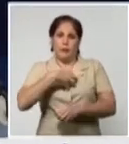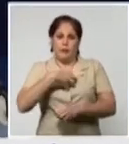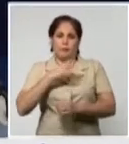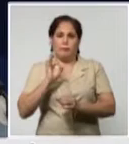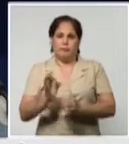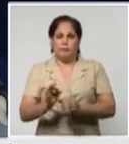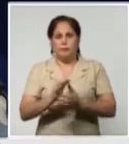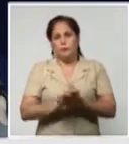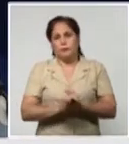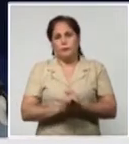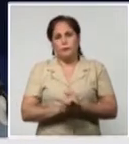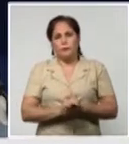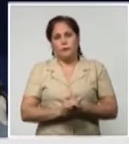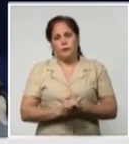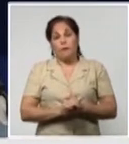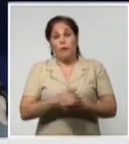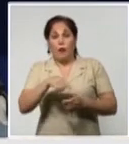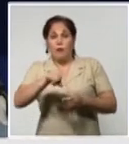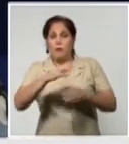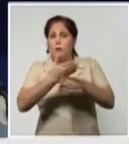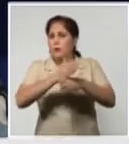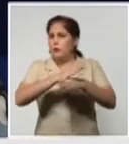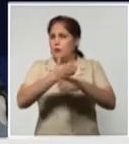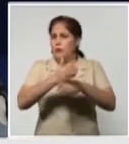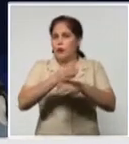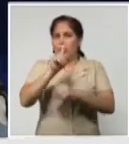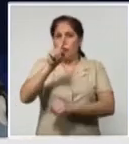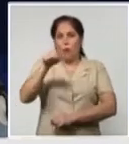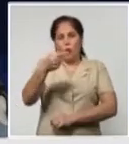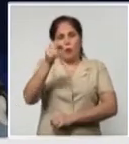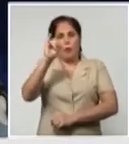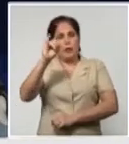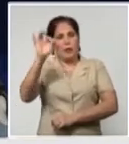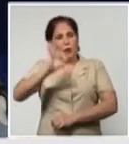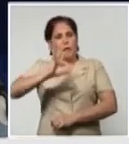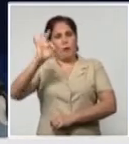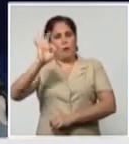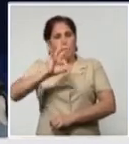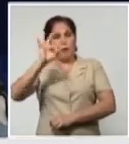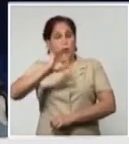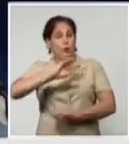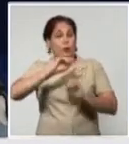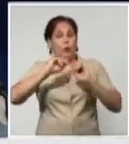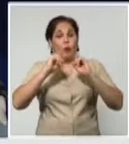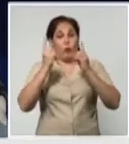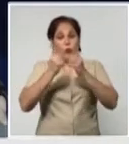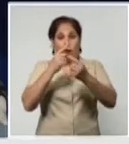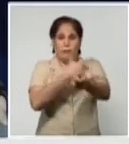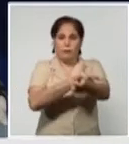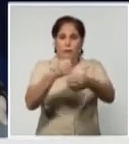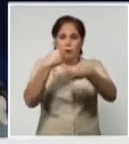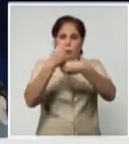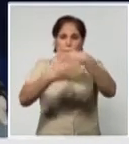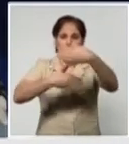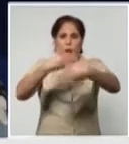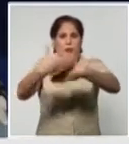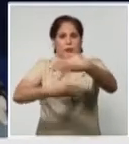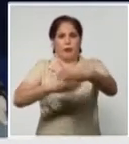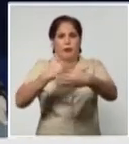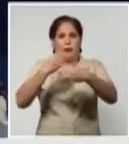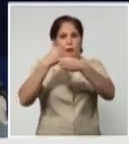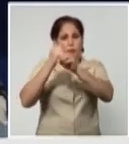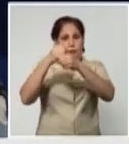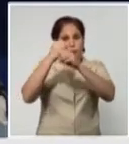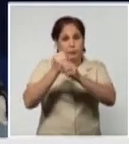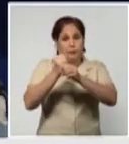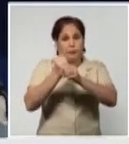processed. Of the 4 cases confirmed yesterday, all are Cubans, as it has been going on